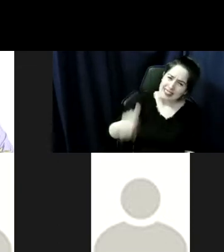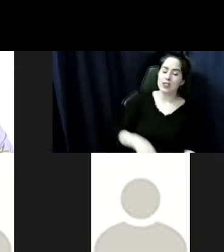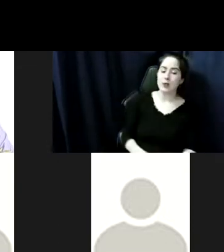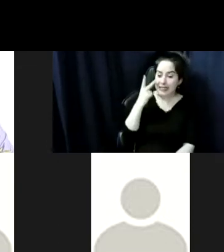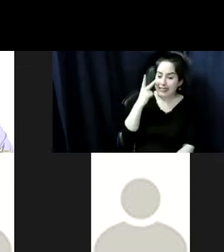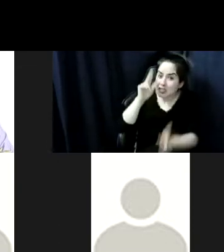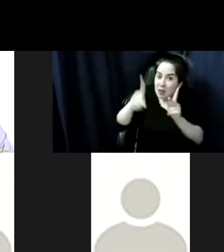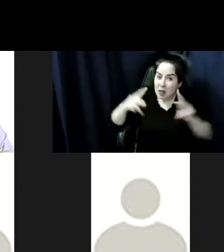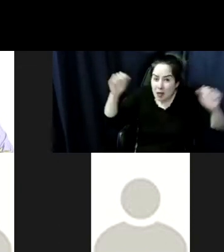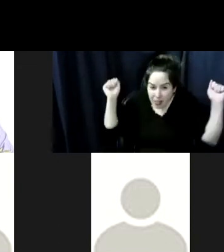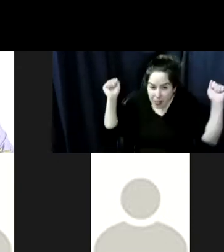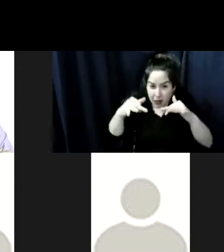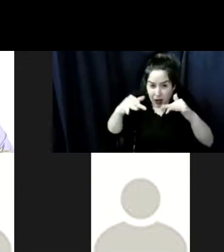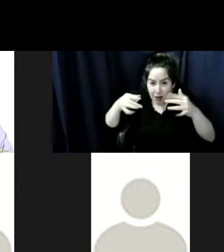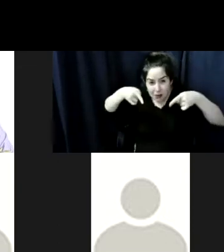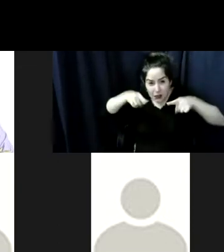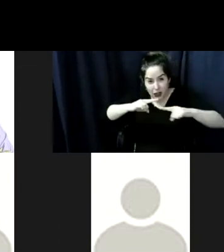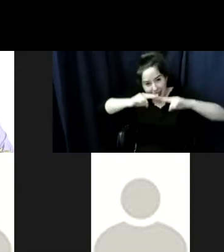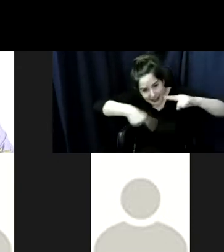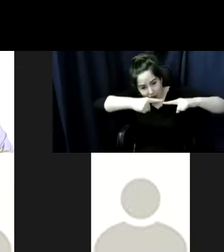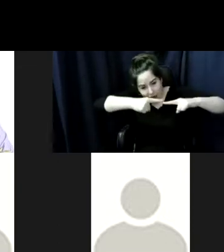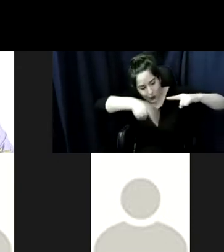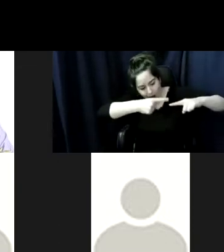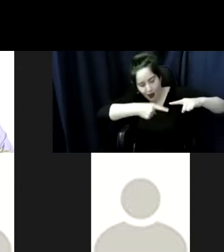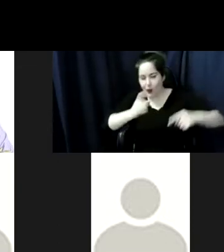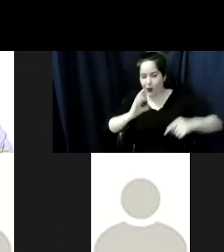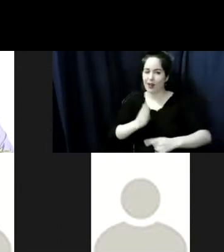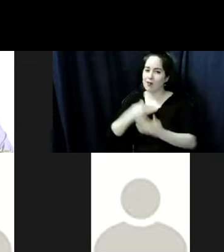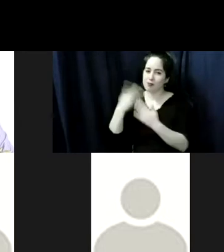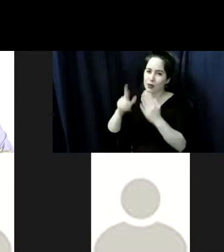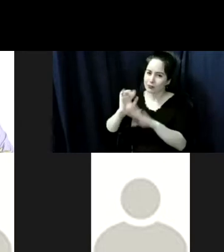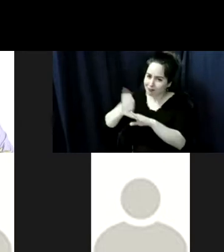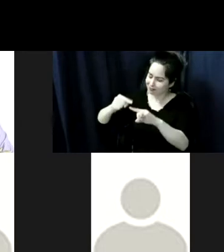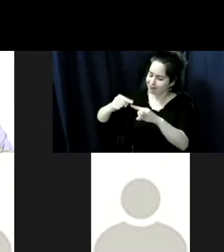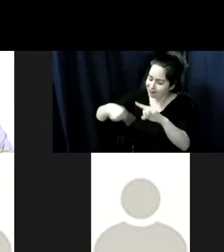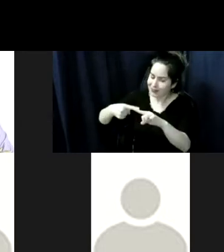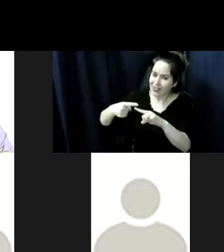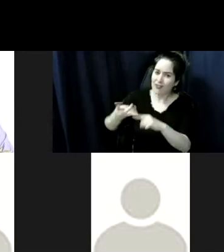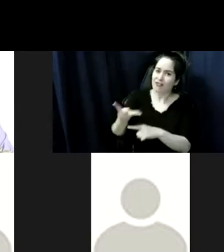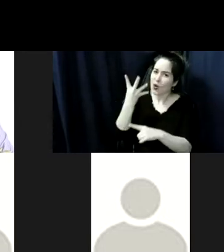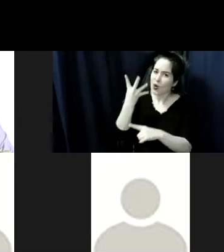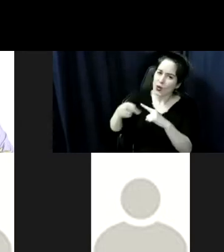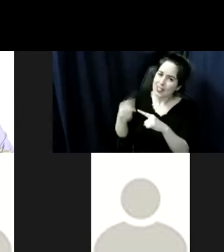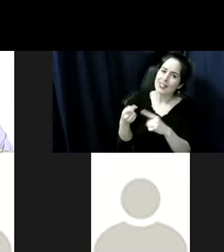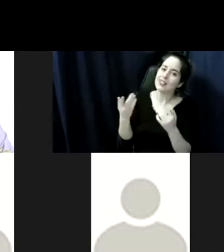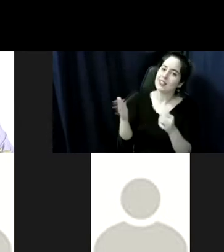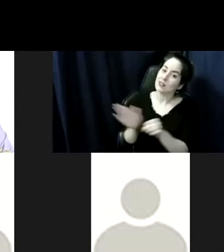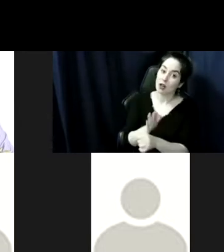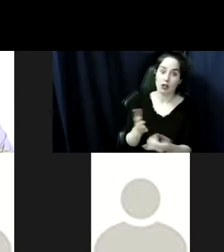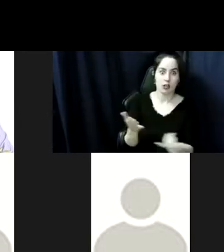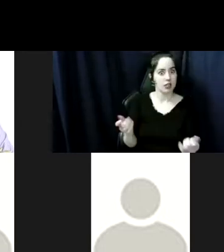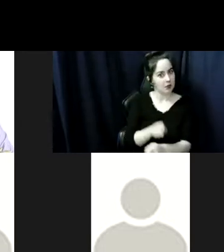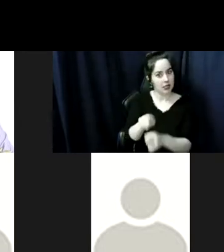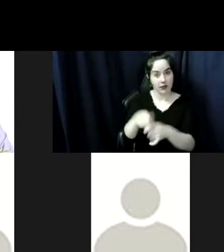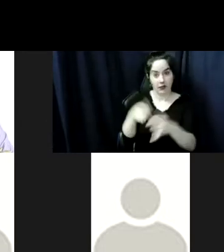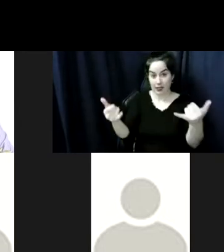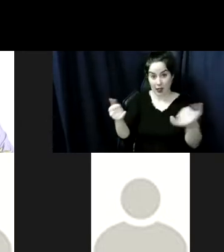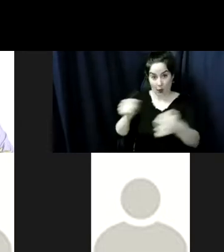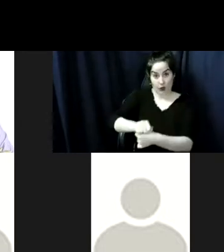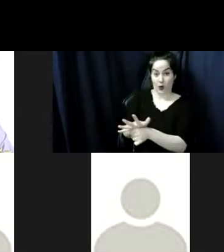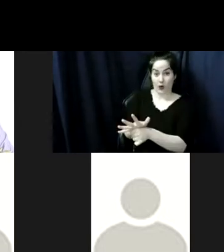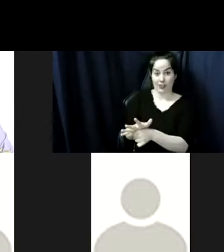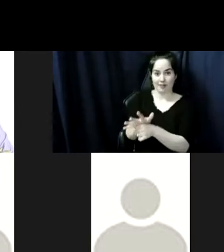Our arts programming has to be 4 seasons, particularly now during COVID, because